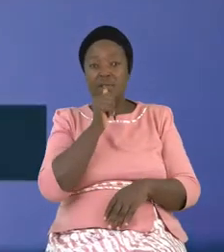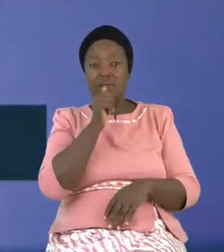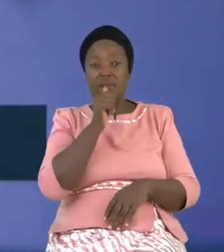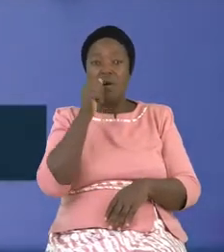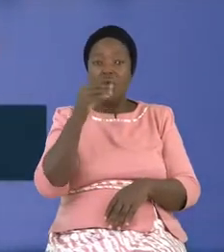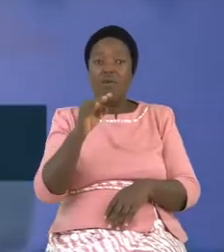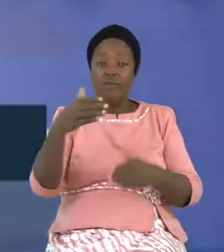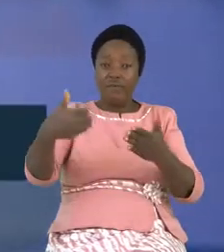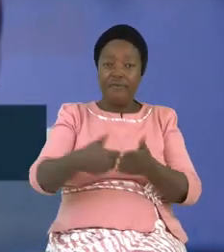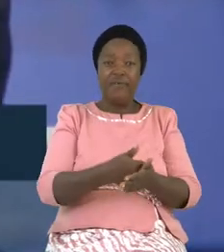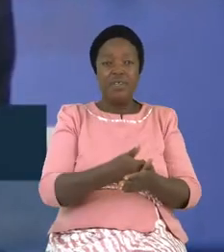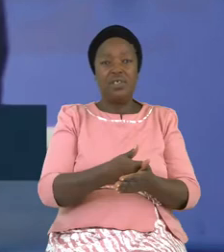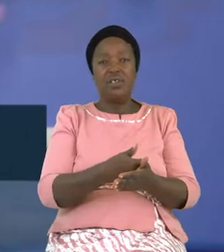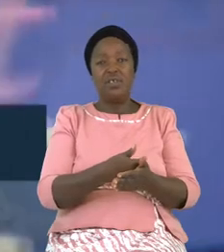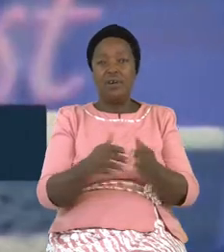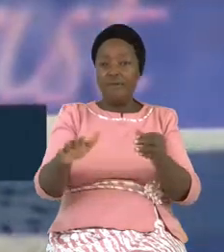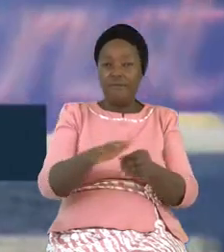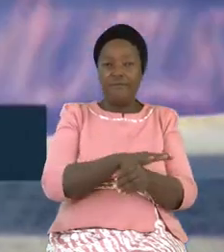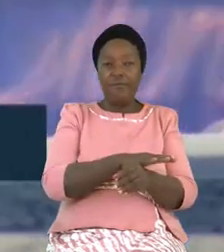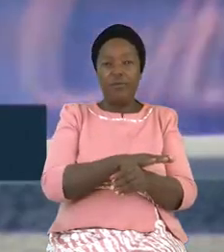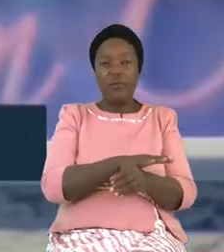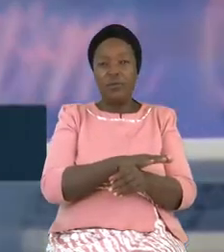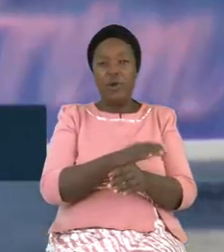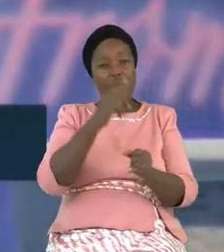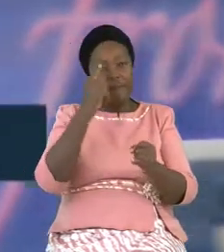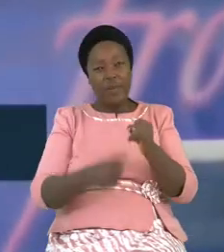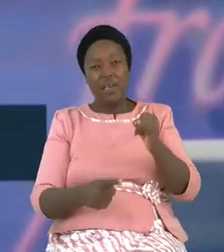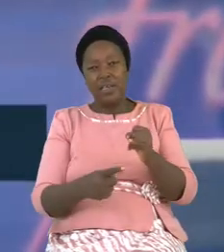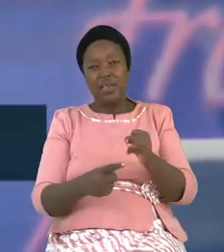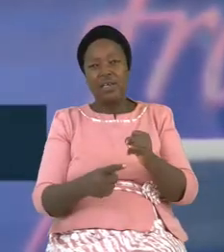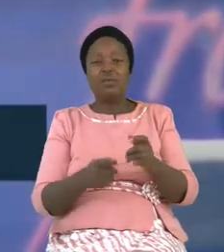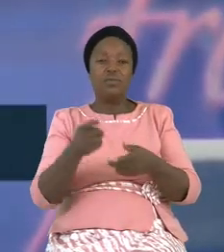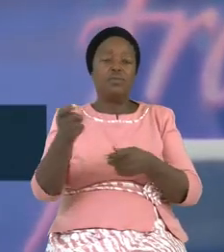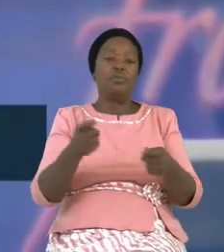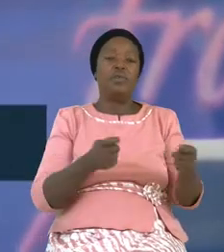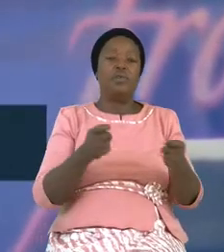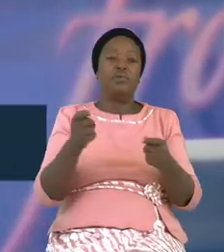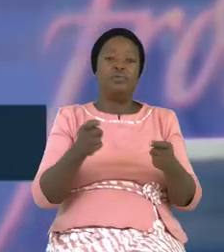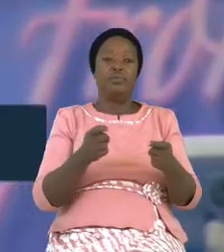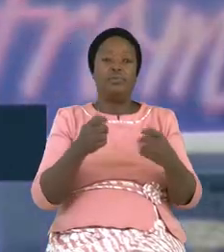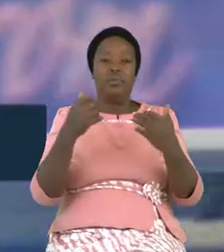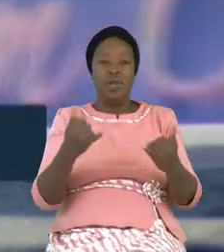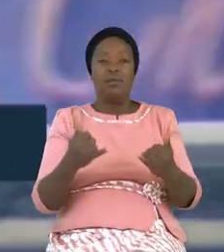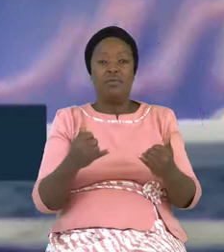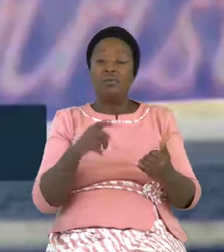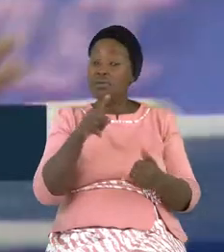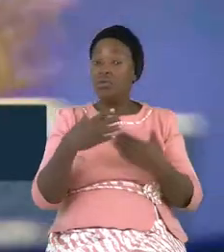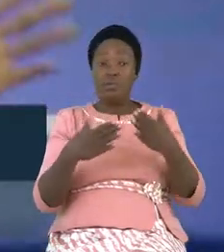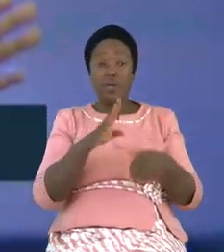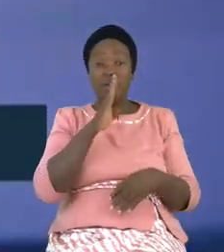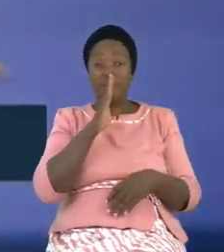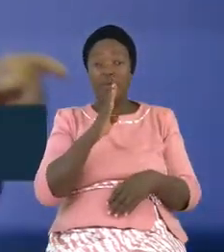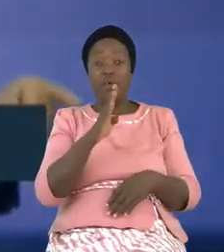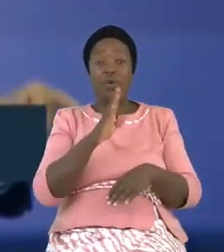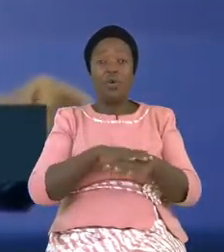fresh, full, final dominion. Now, you might be on the